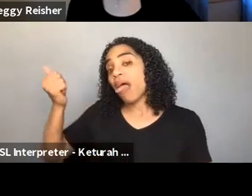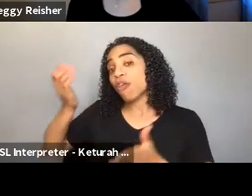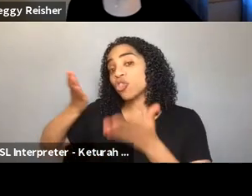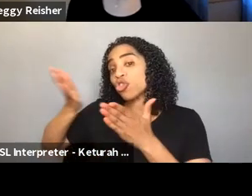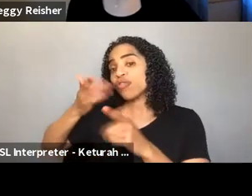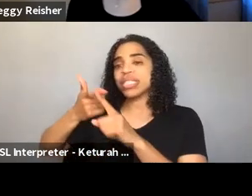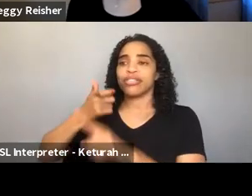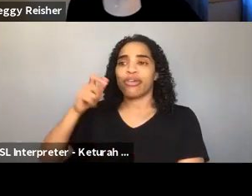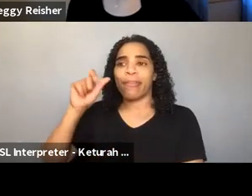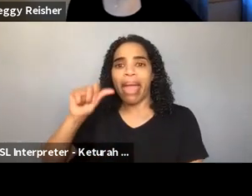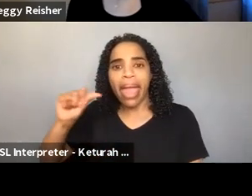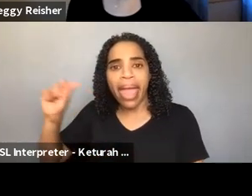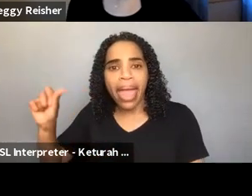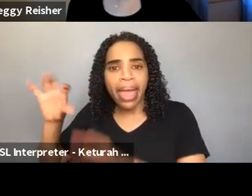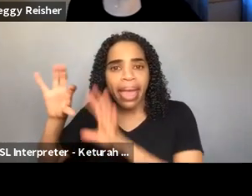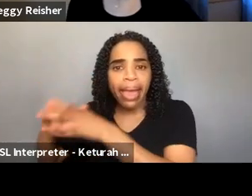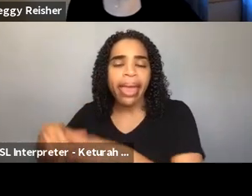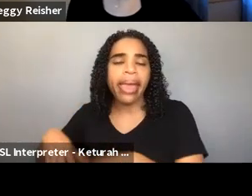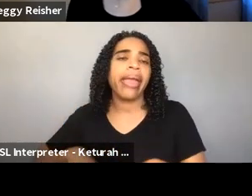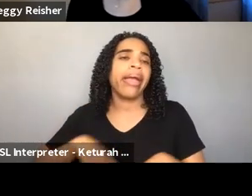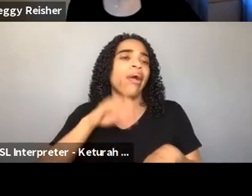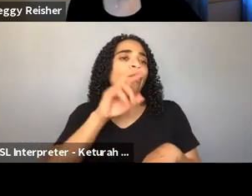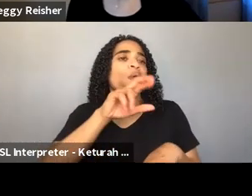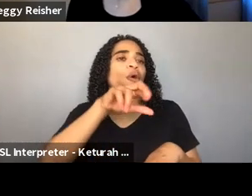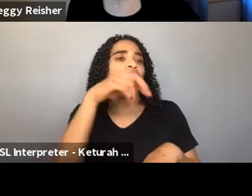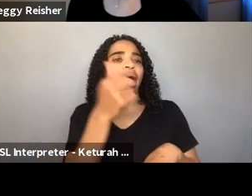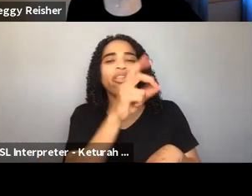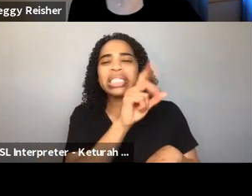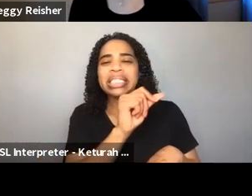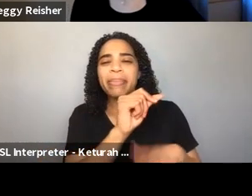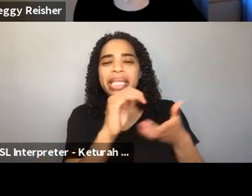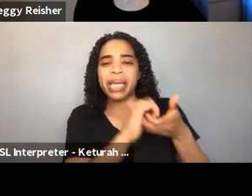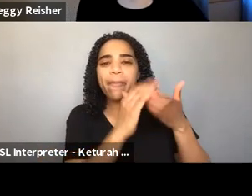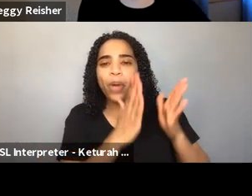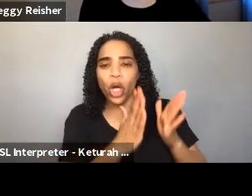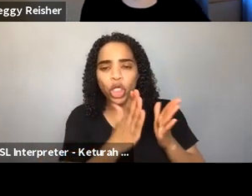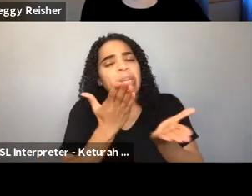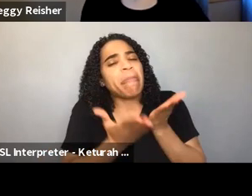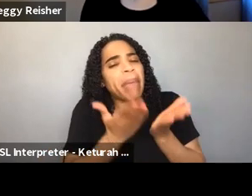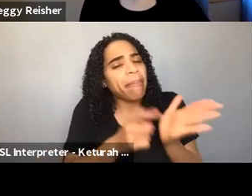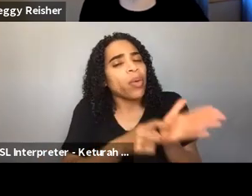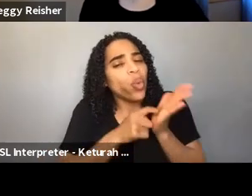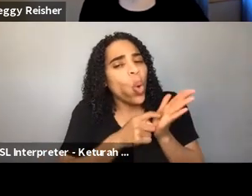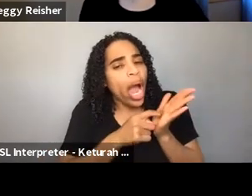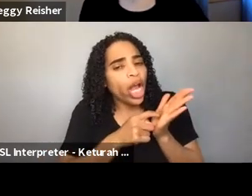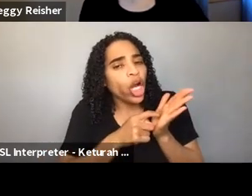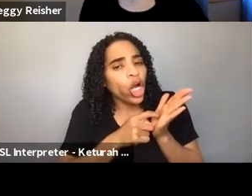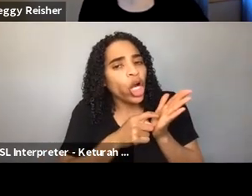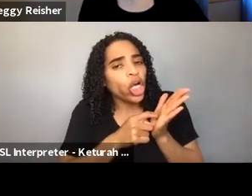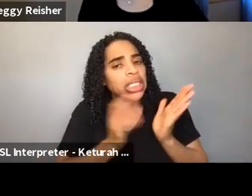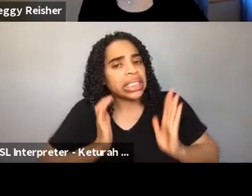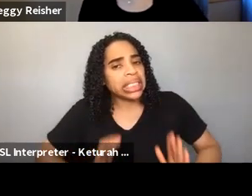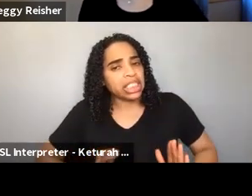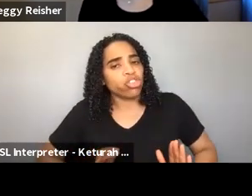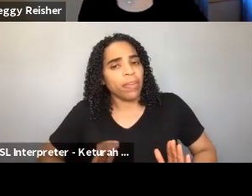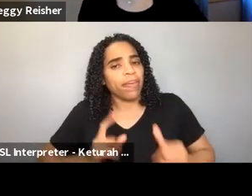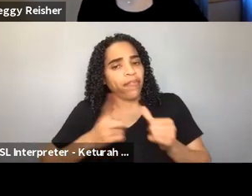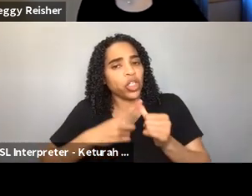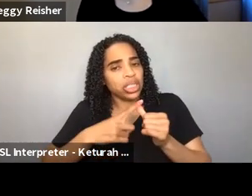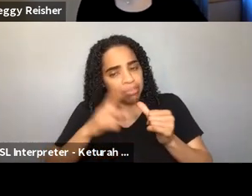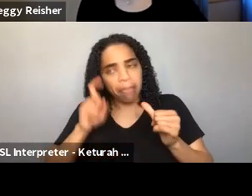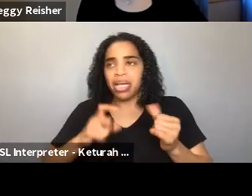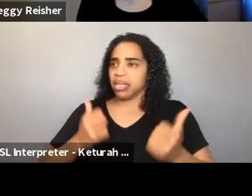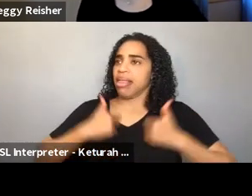the other disability partner agencies, you might have to claim that you're a citizen, but there's